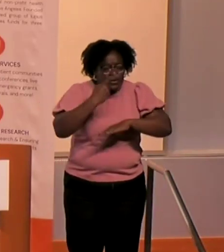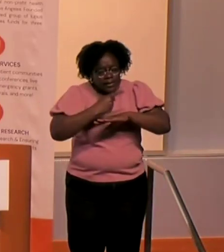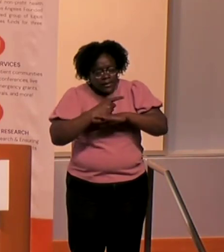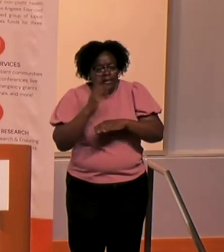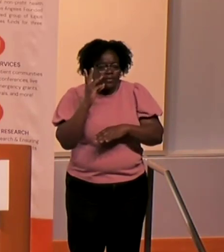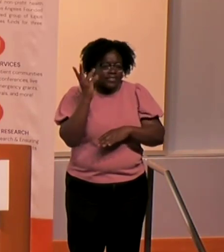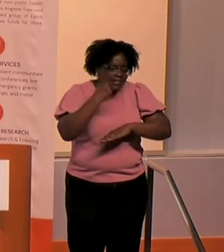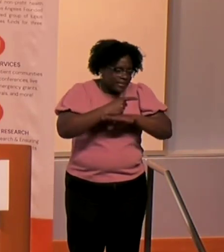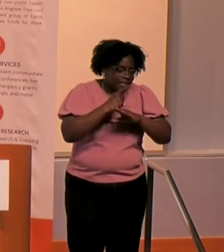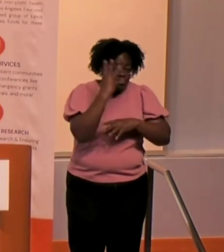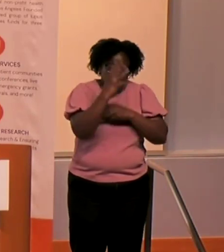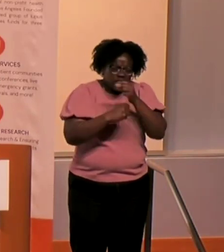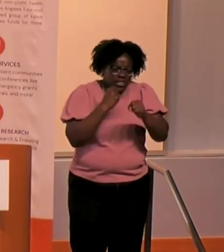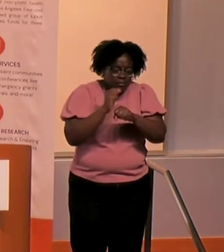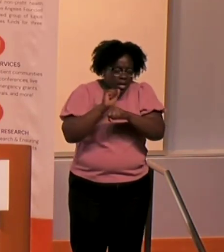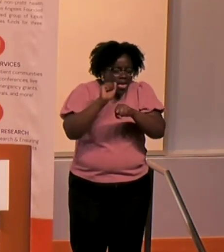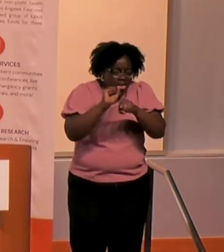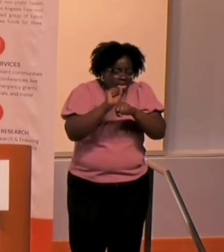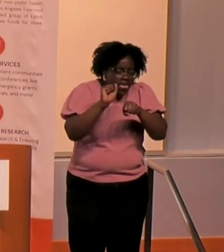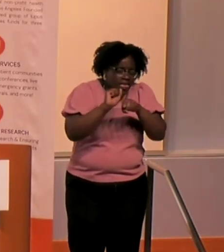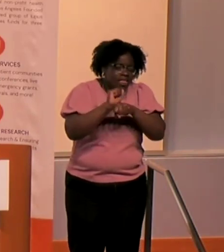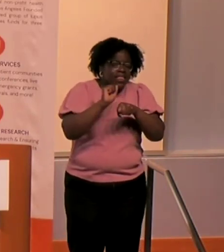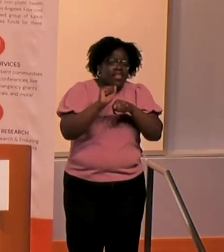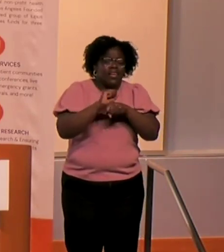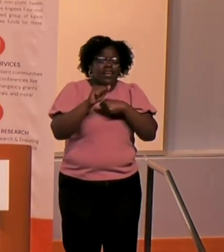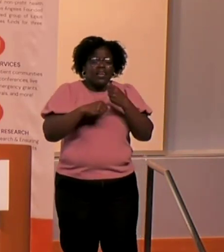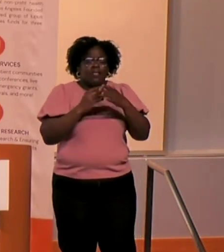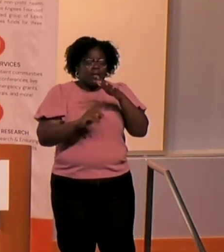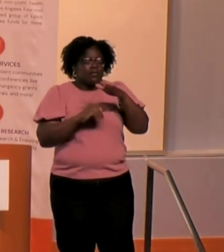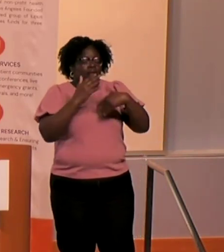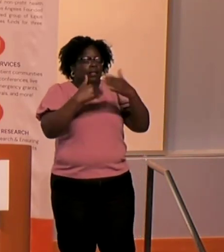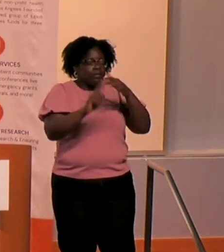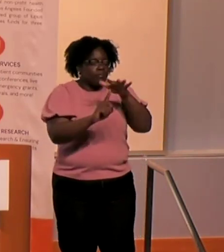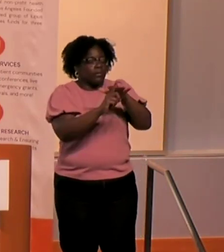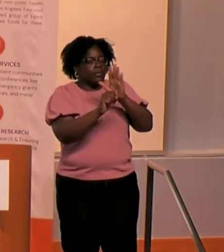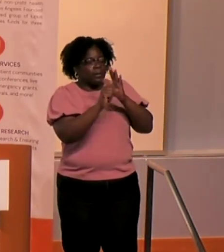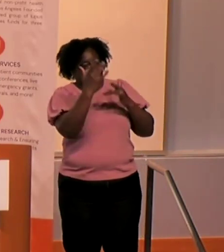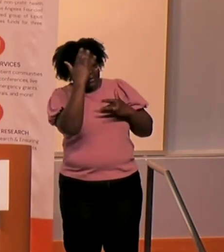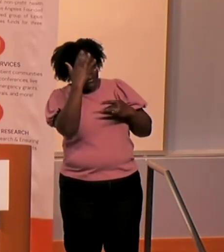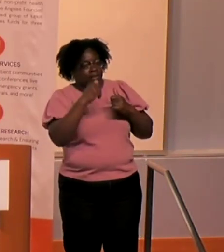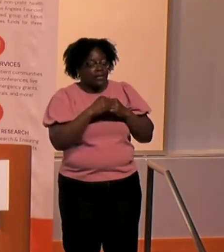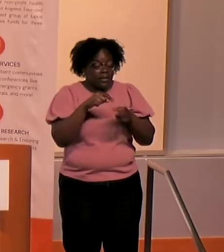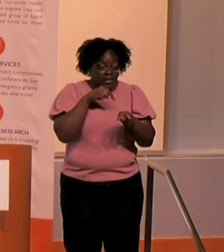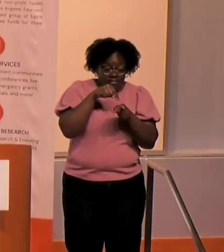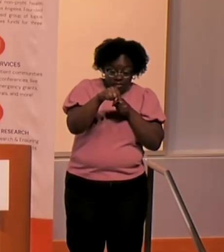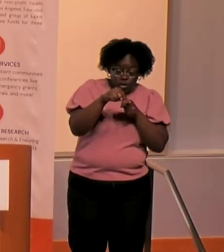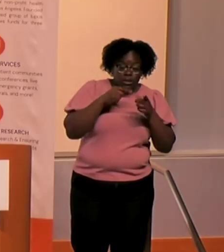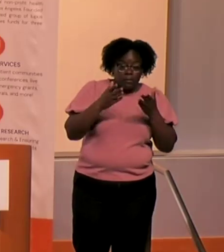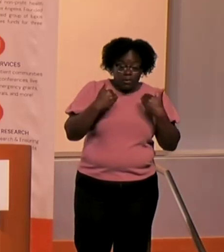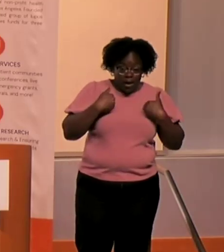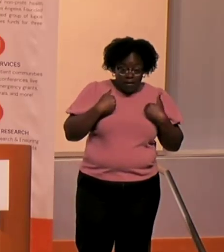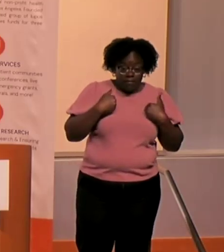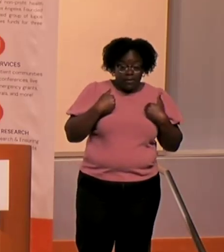4 years. And so shortly after then is when I first developed my symptoms. And thankfully in fellowship, I don't have